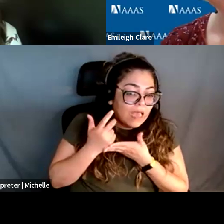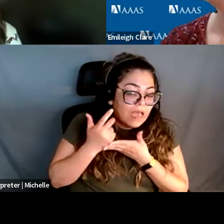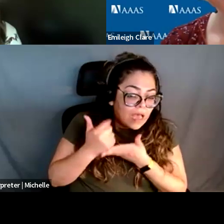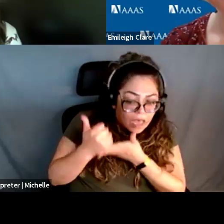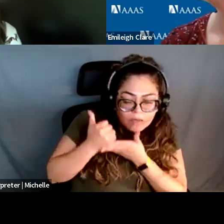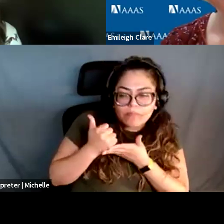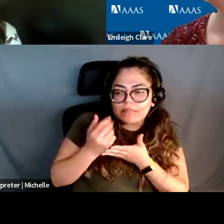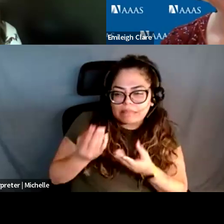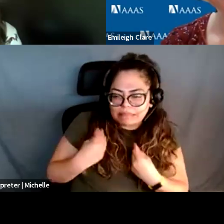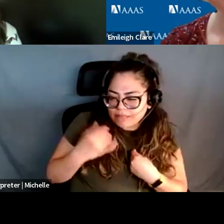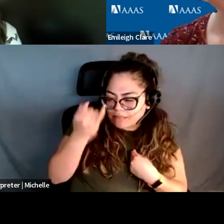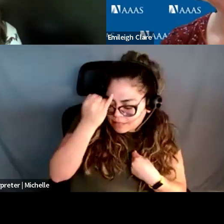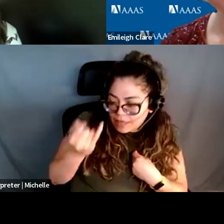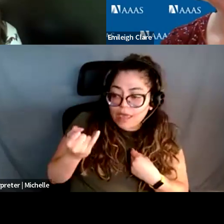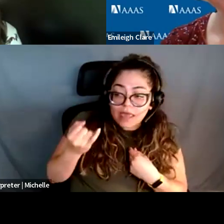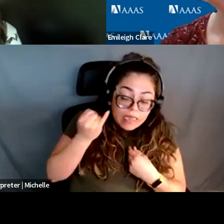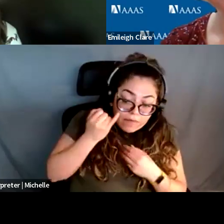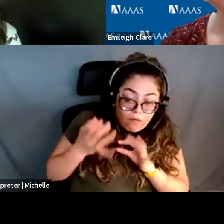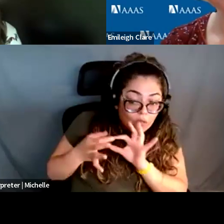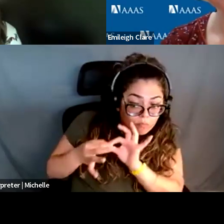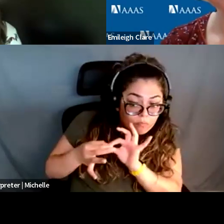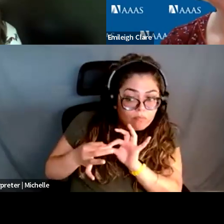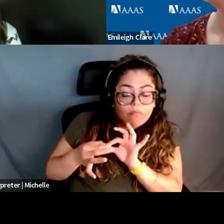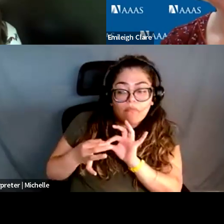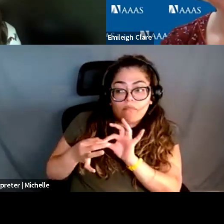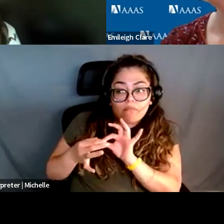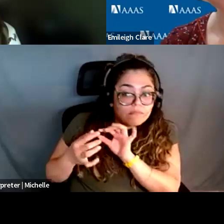gauge where that relationship might lead.